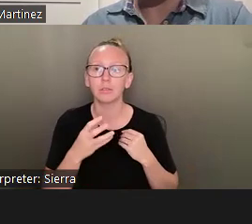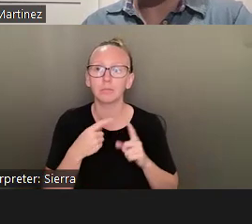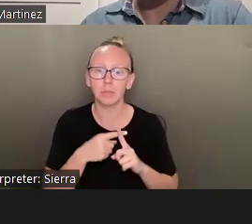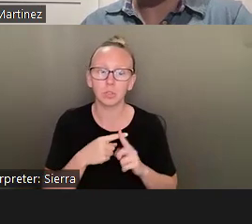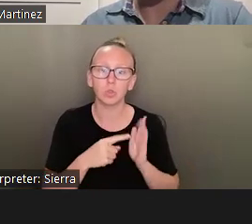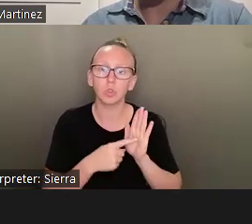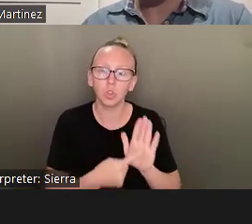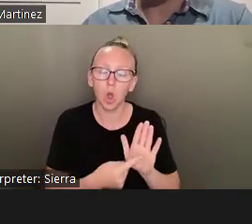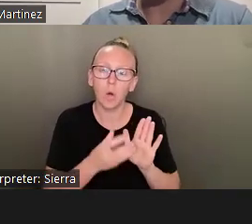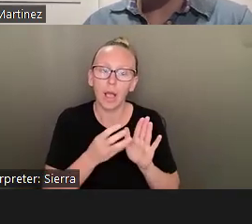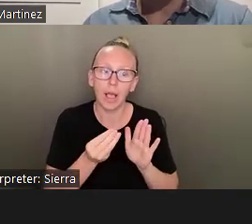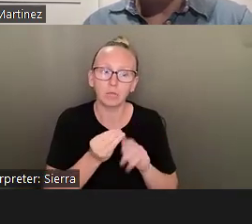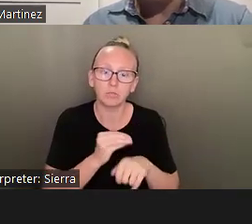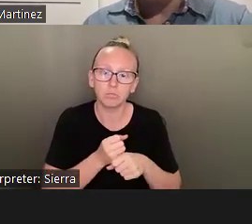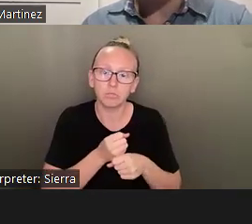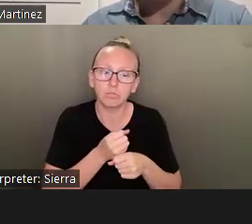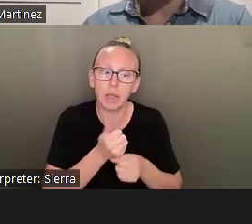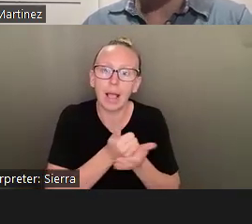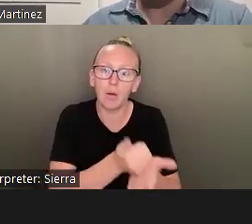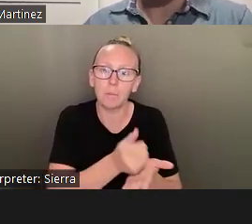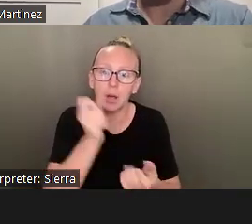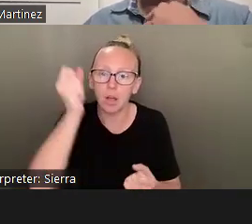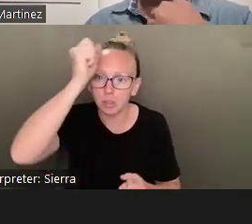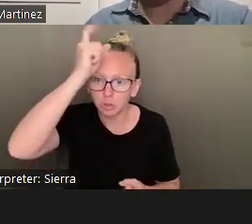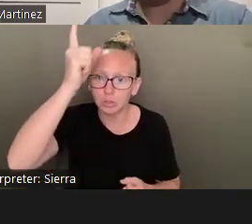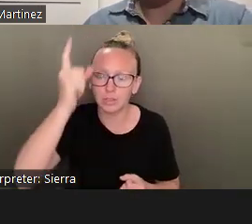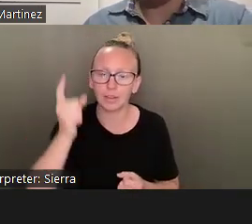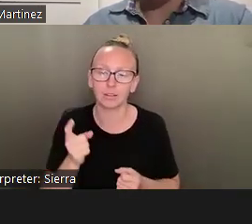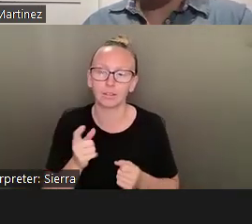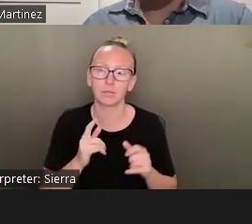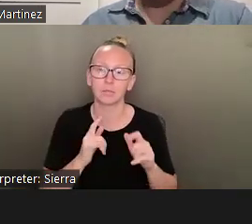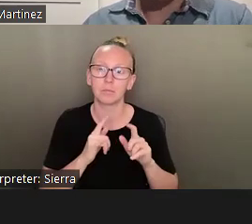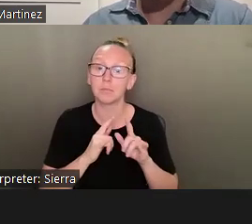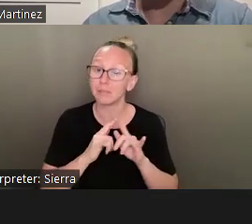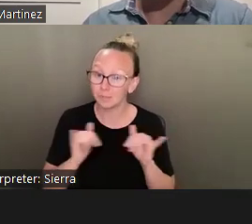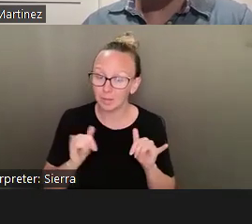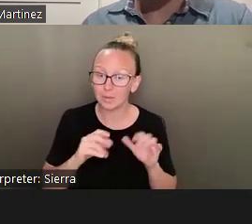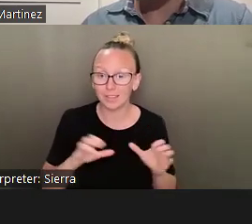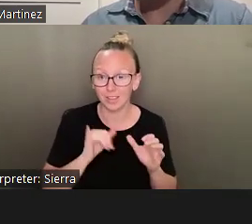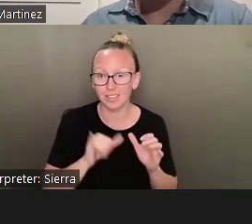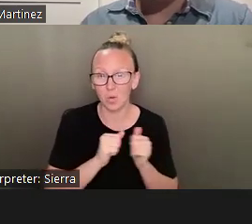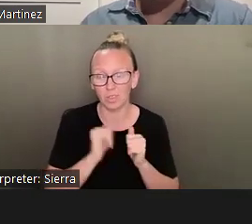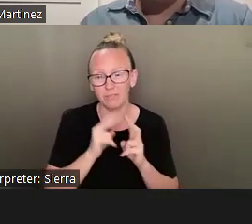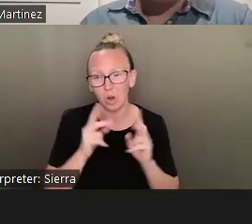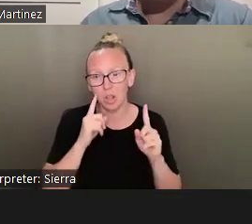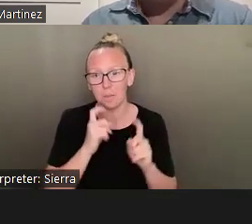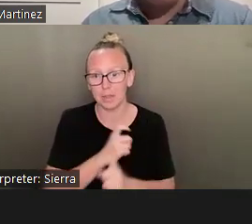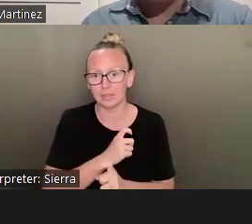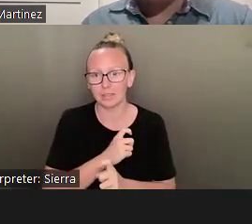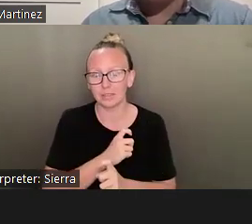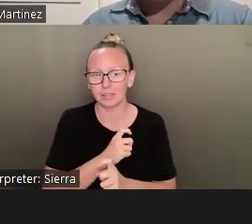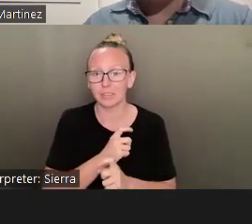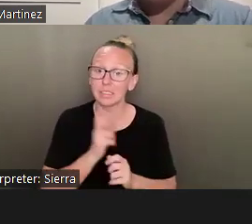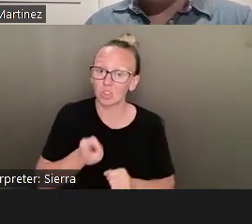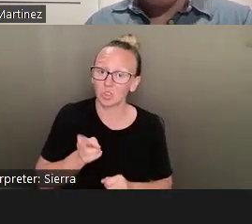illuminate understanding, right? But it does so with a history that is really complicated. And it